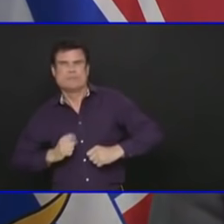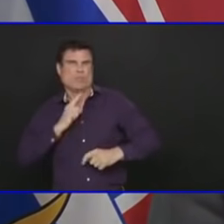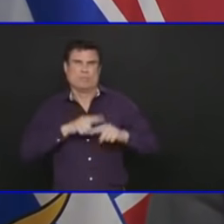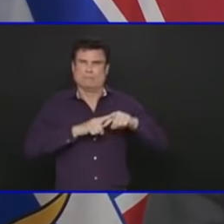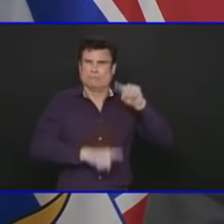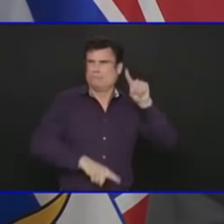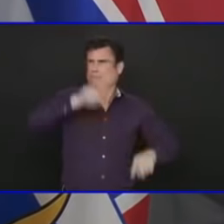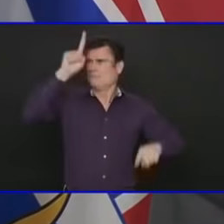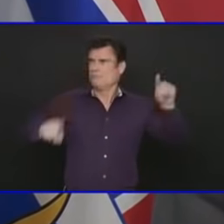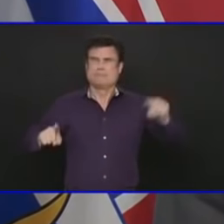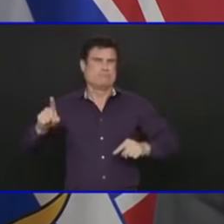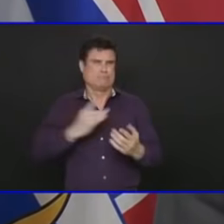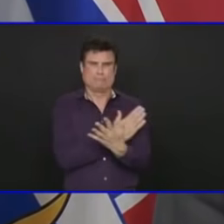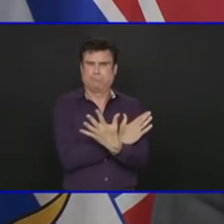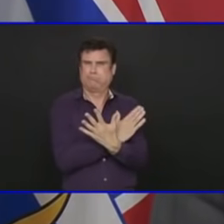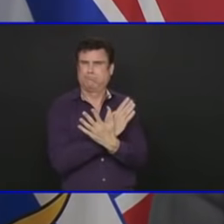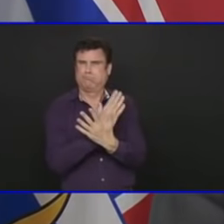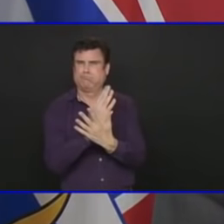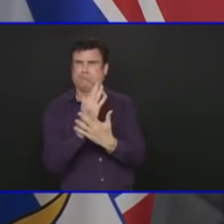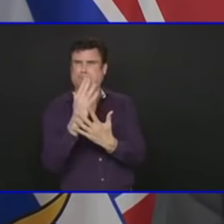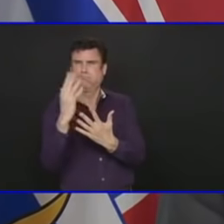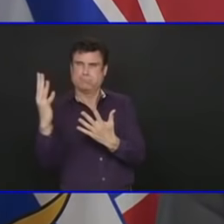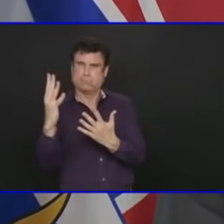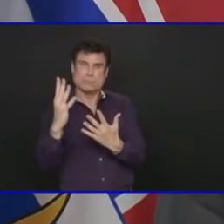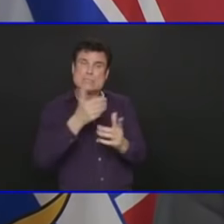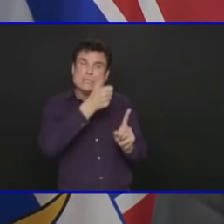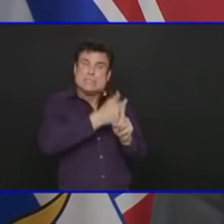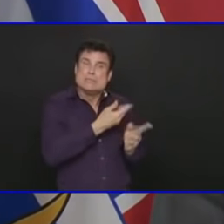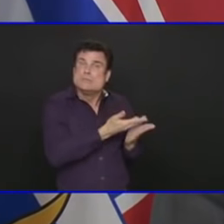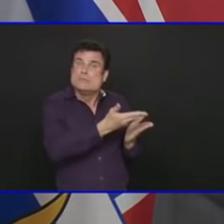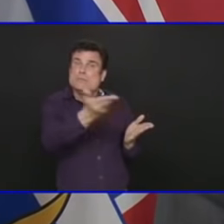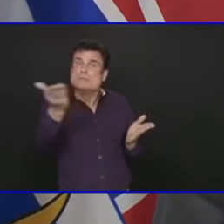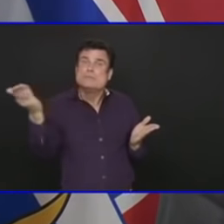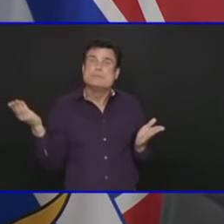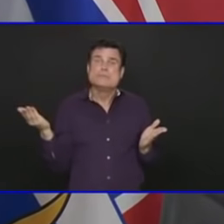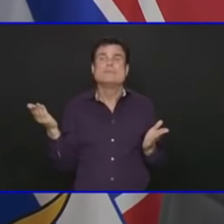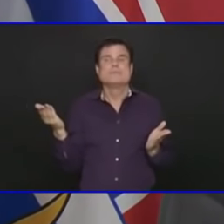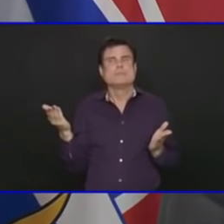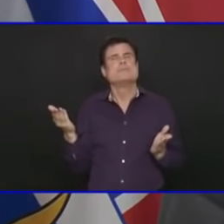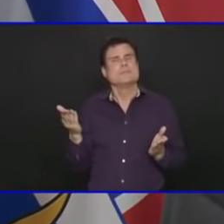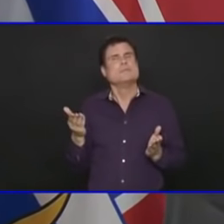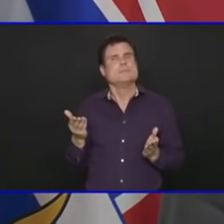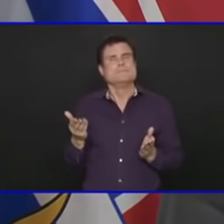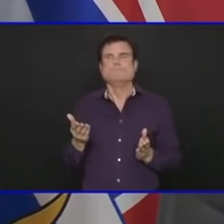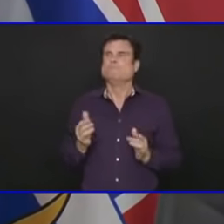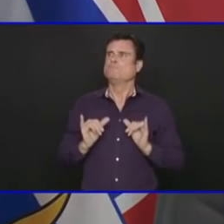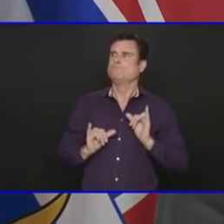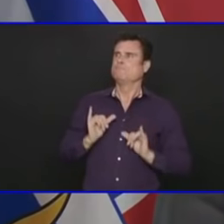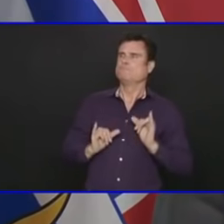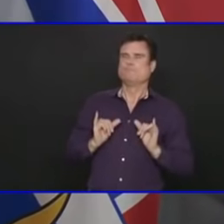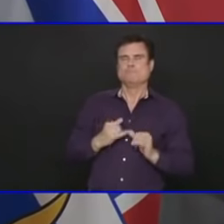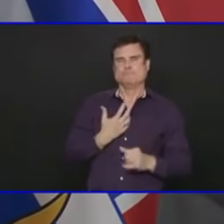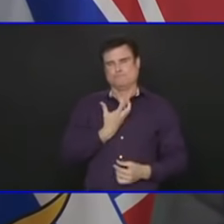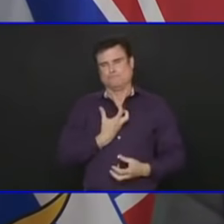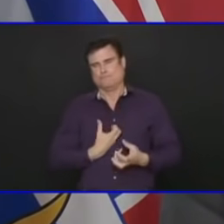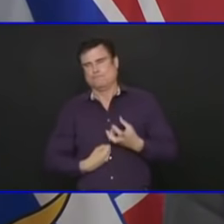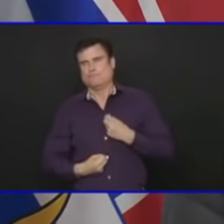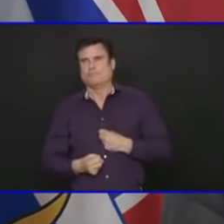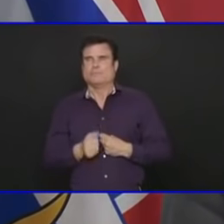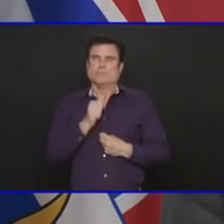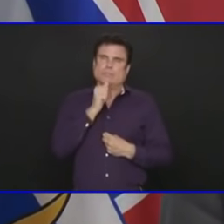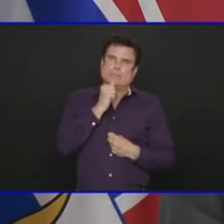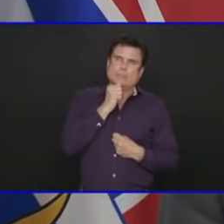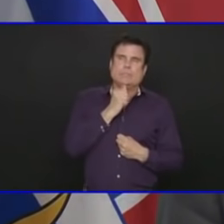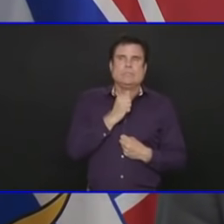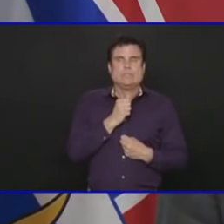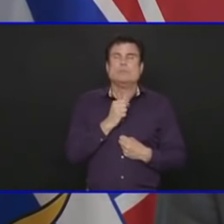of the ones who have passed away. But also, of course, for children who've not been able to go to school, for people who've worked a